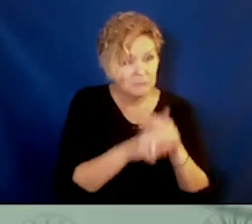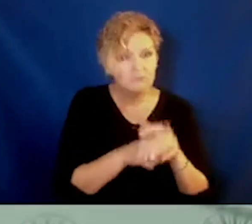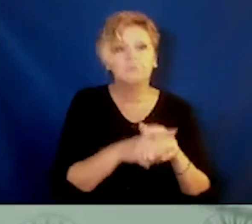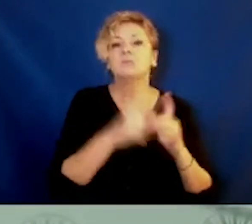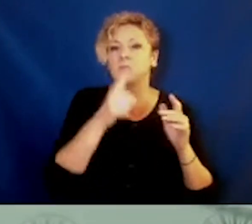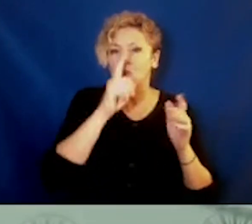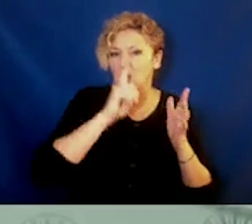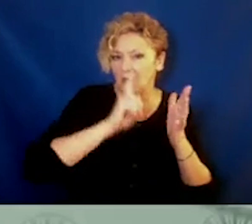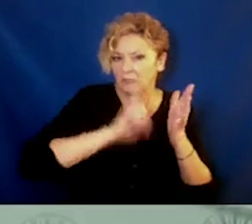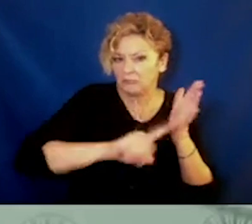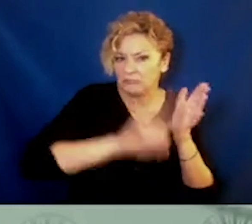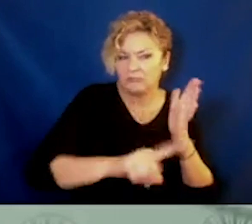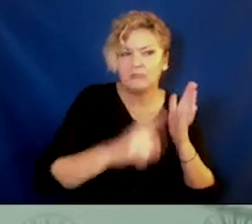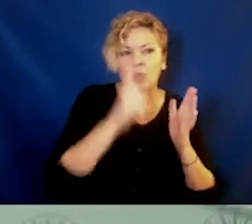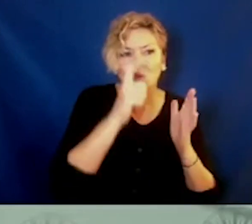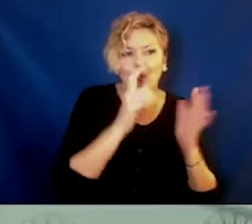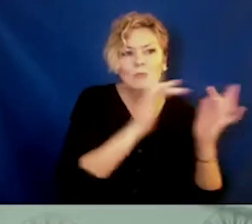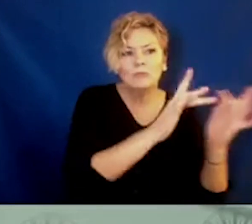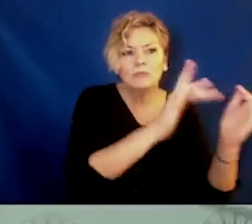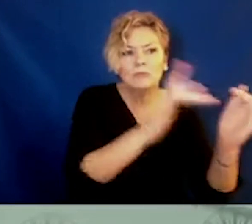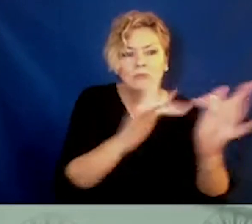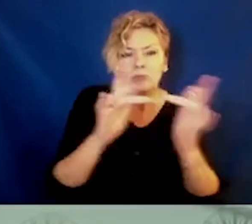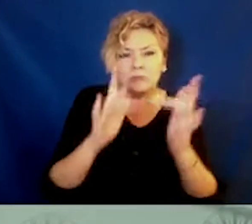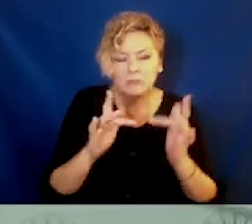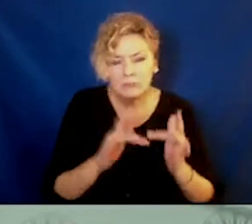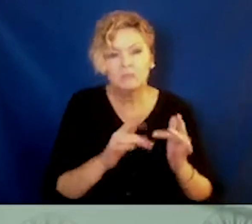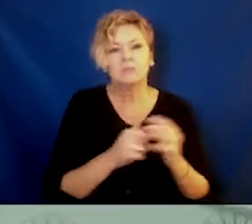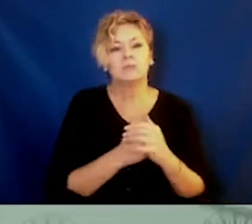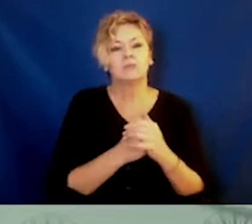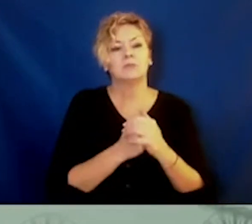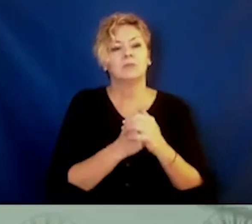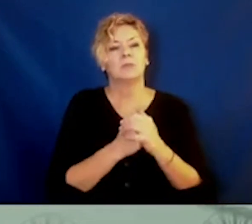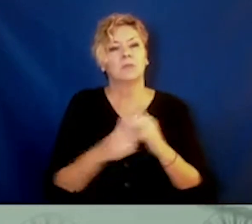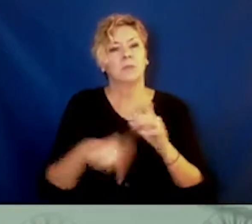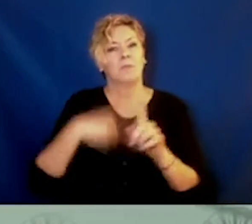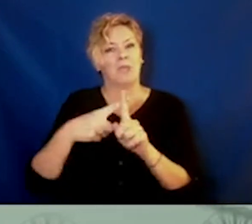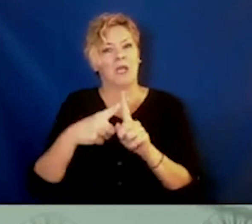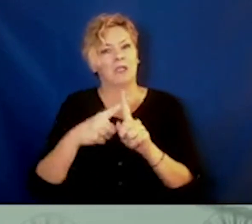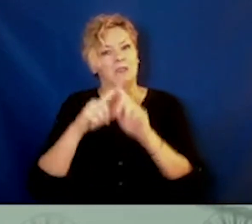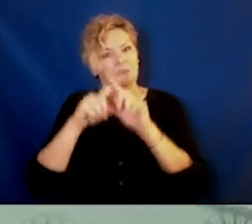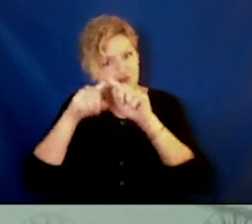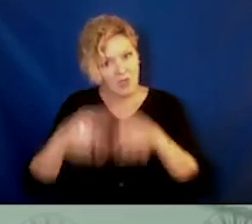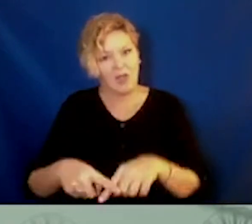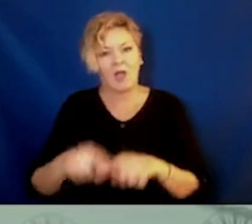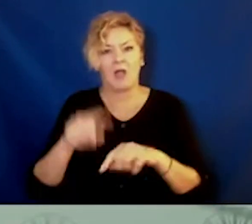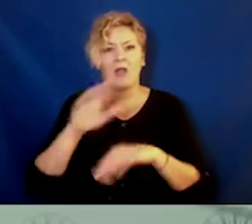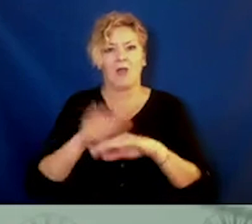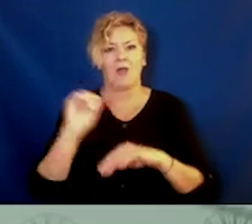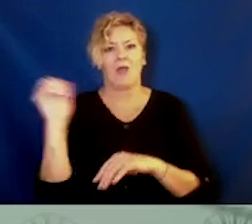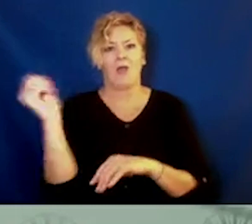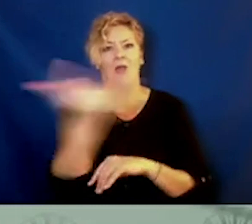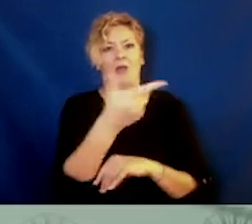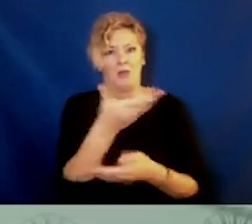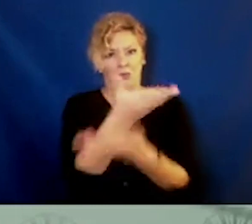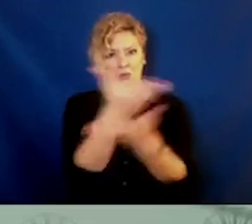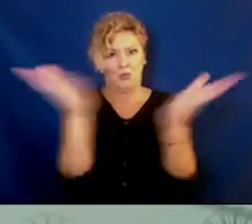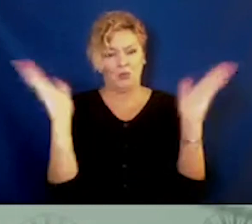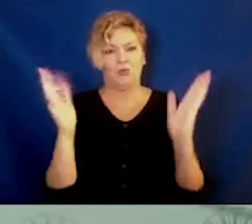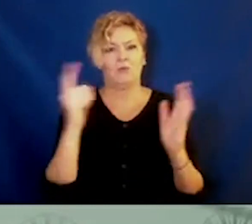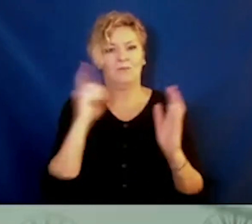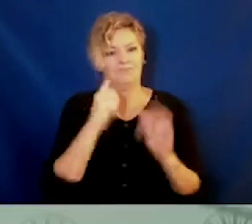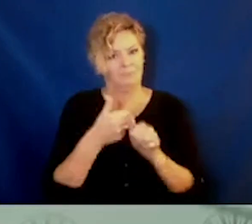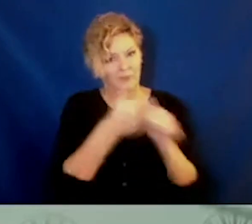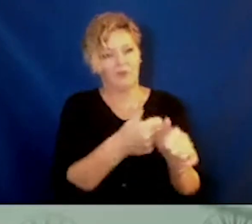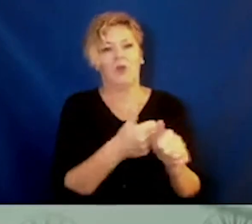the beginning of the pandemic. We have learned that what living with the virus looks like, and what we need to do to keep ourselves,